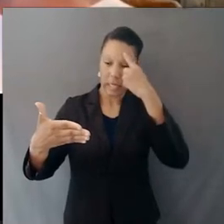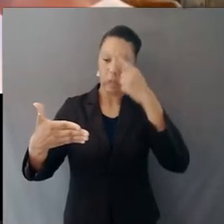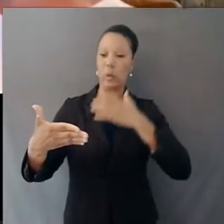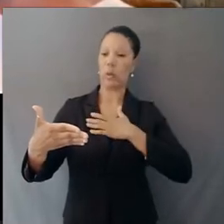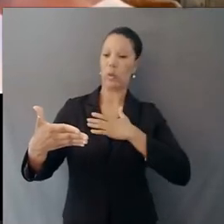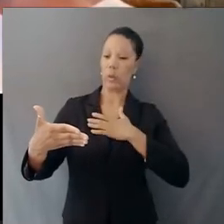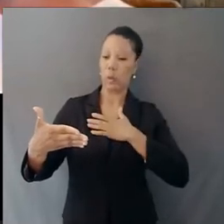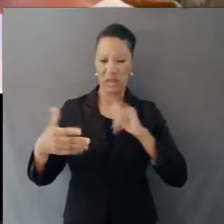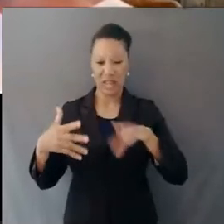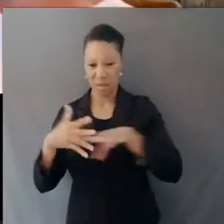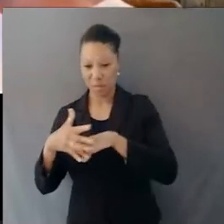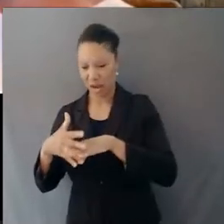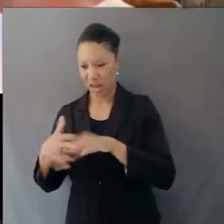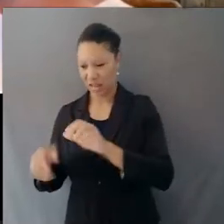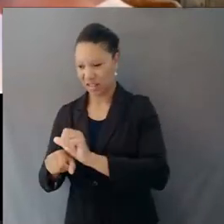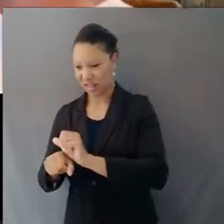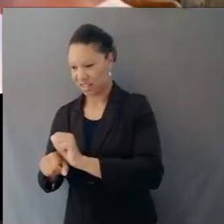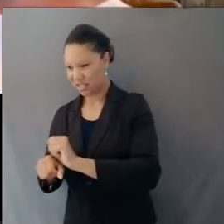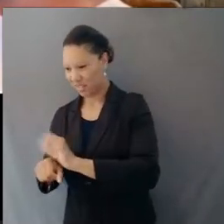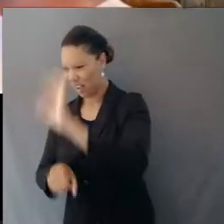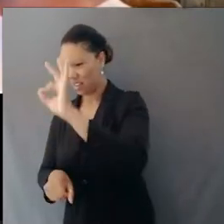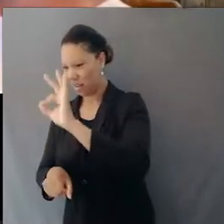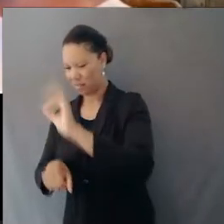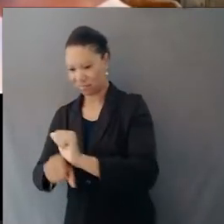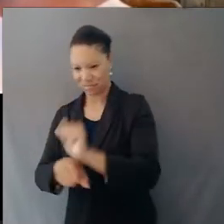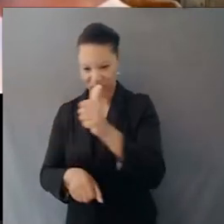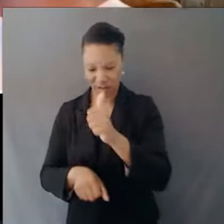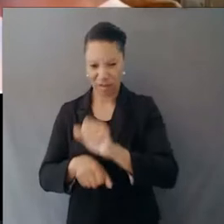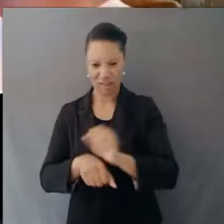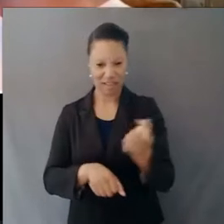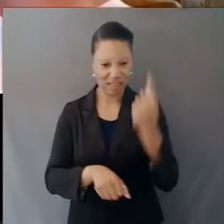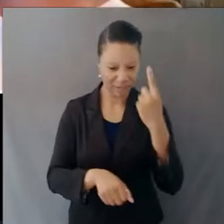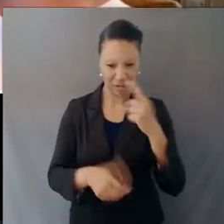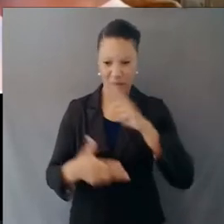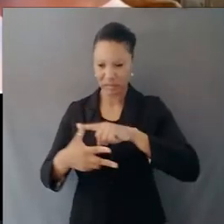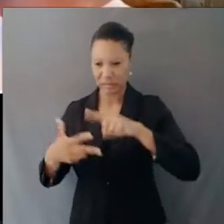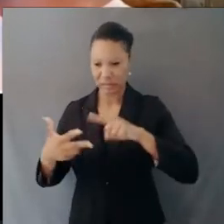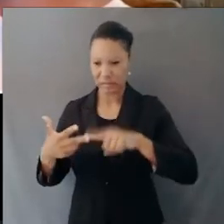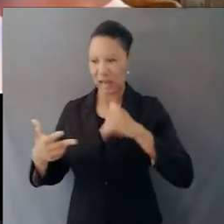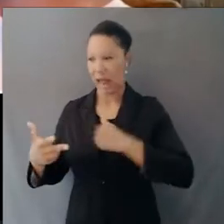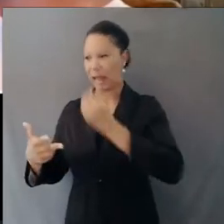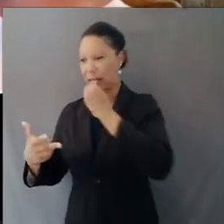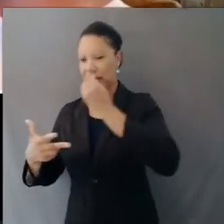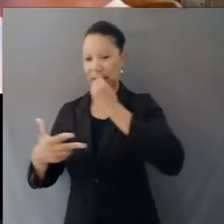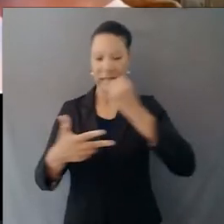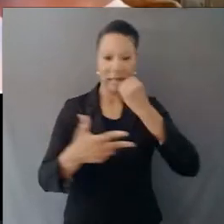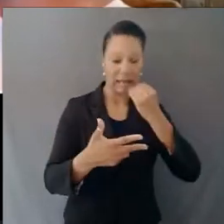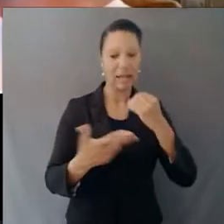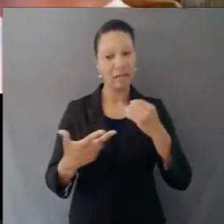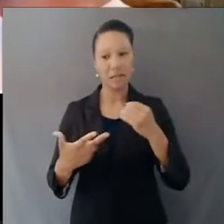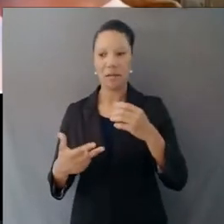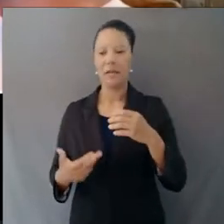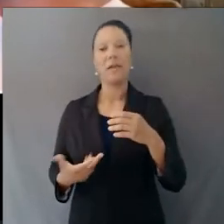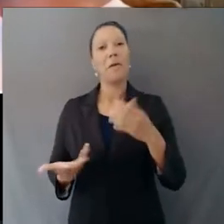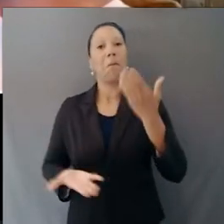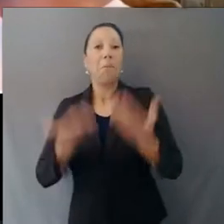9 o'clock and 10 o'clock and again at 11 o'clock and had a little snack, was I really just needing to stand up and stretch and maybe get a glass of water and maybe